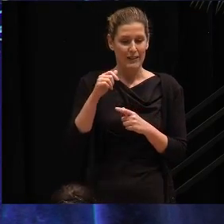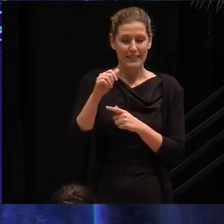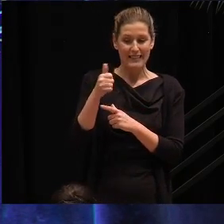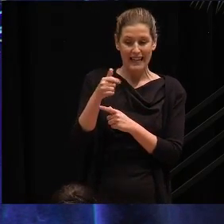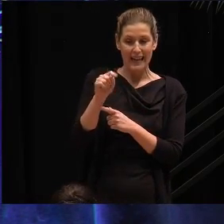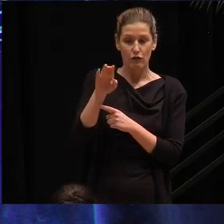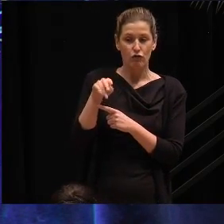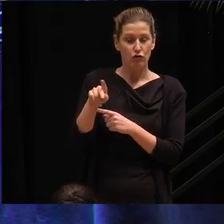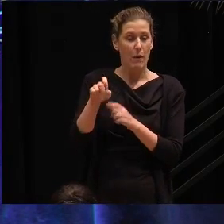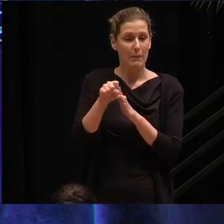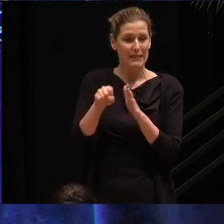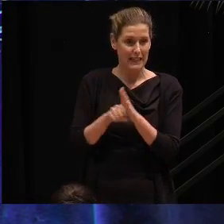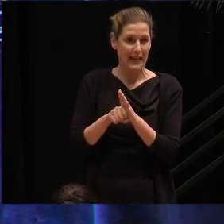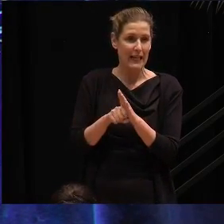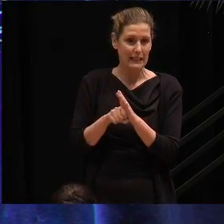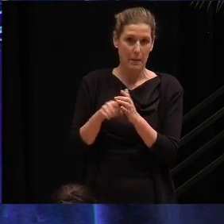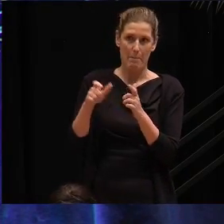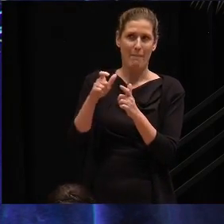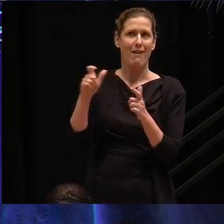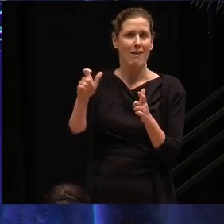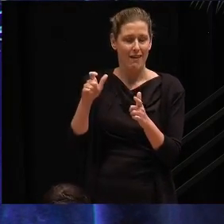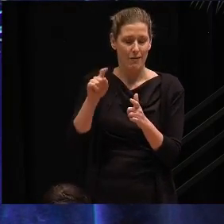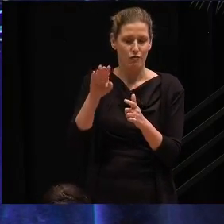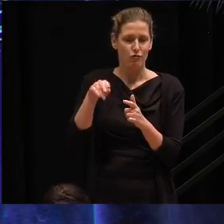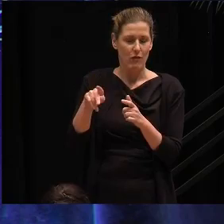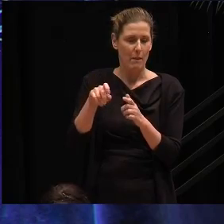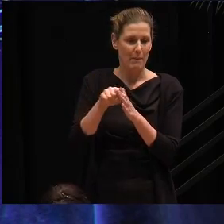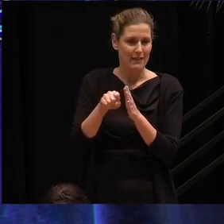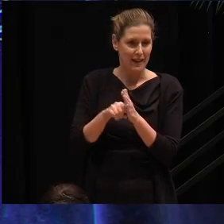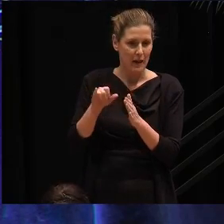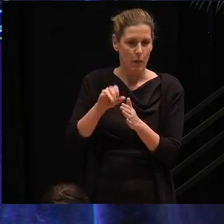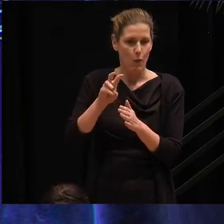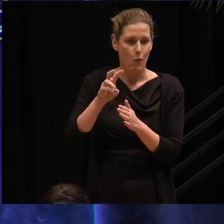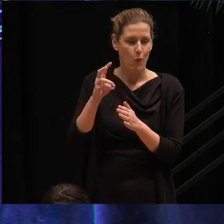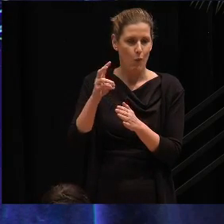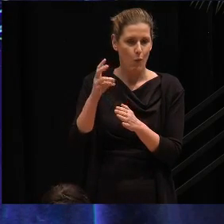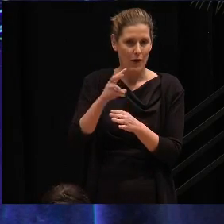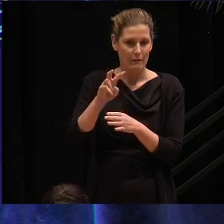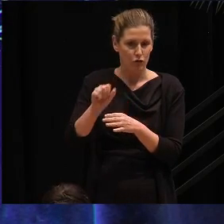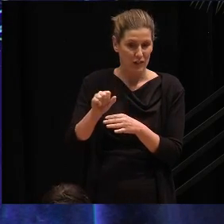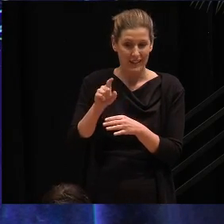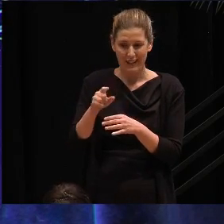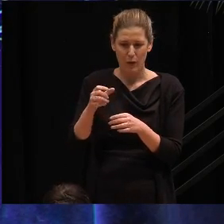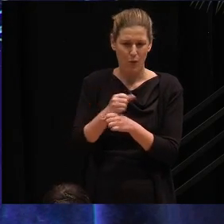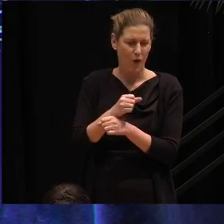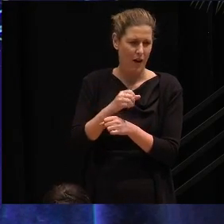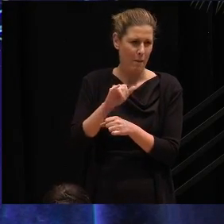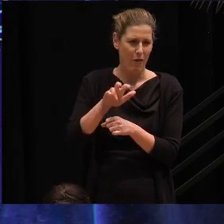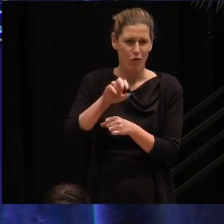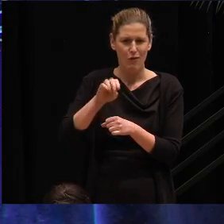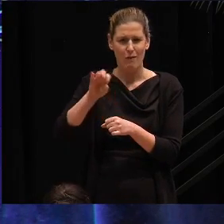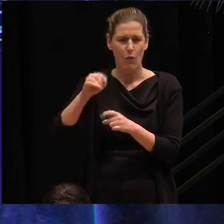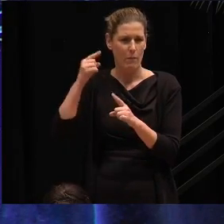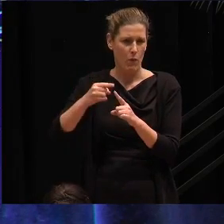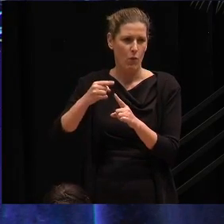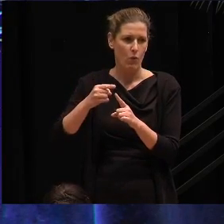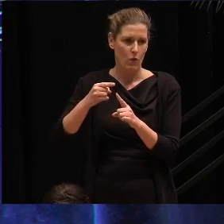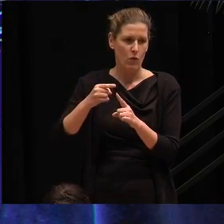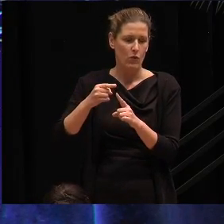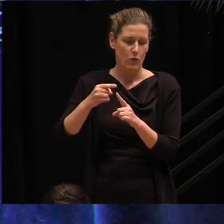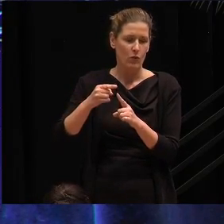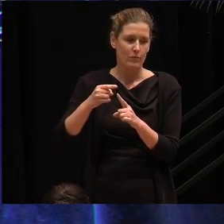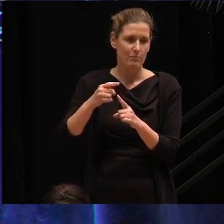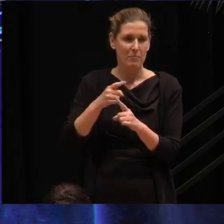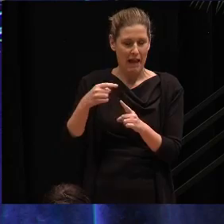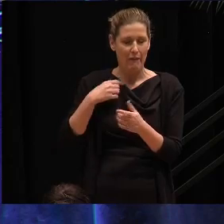states, overwhelming Trump states, such as West Virginia, where he won by 30 or 40 points probably. So